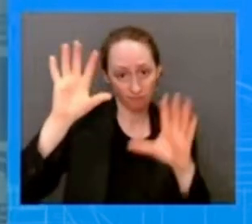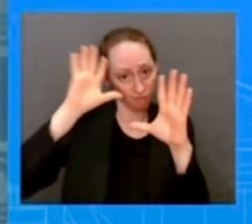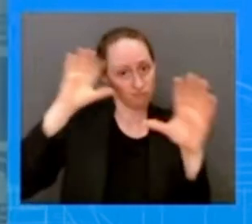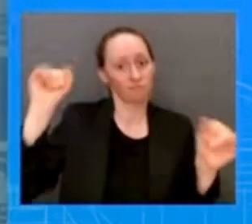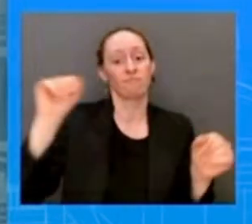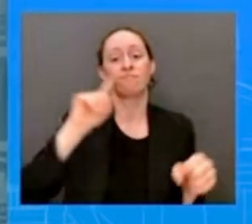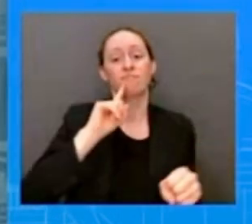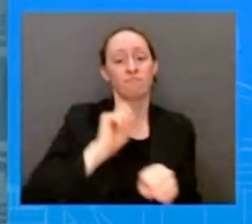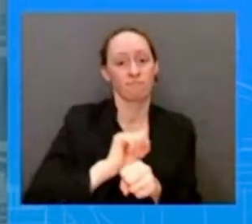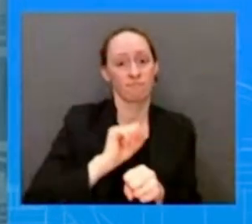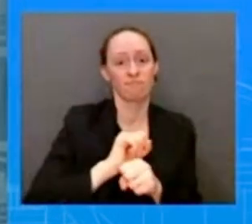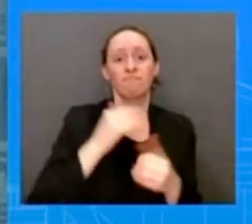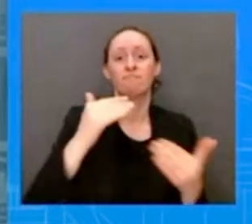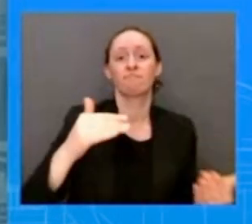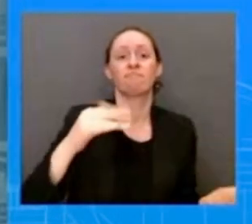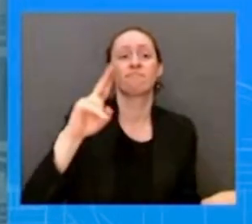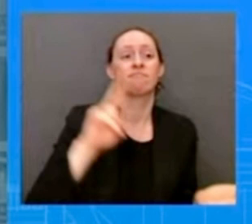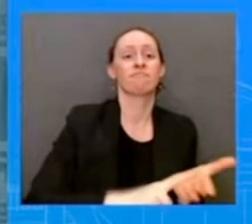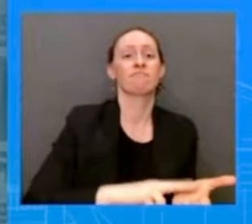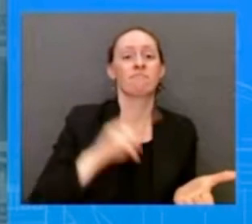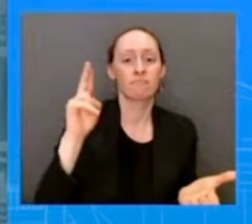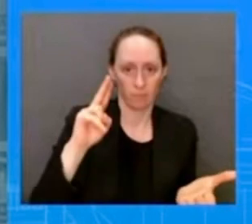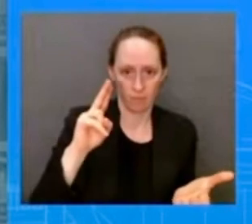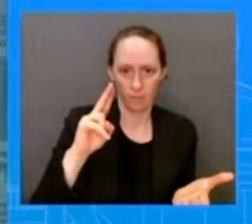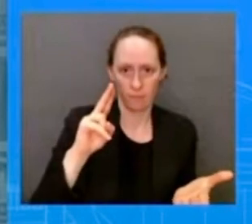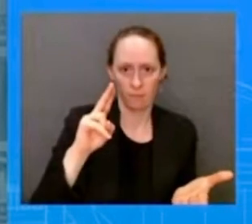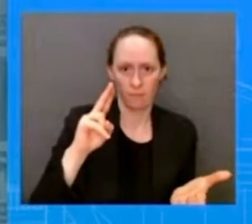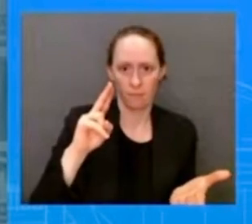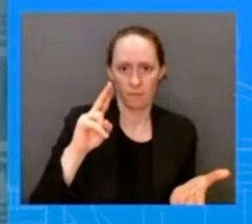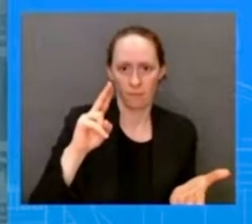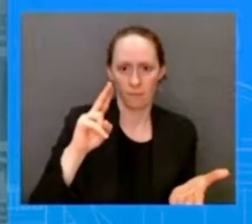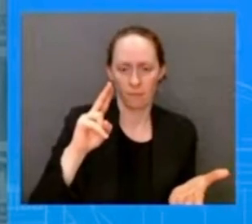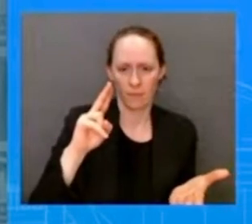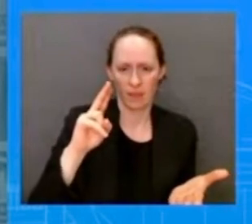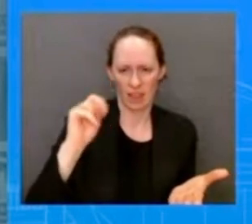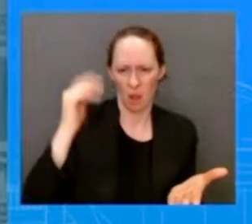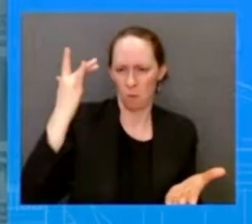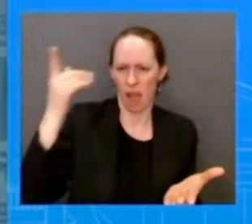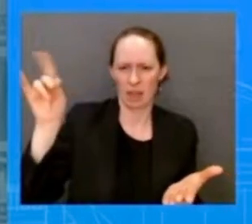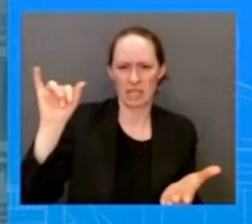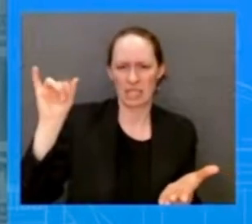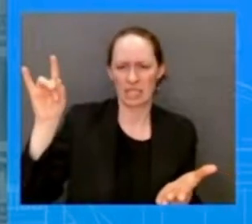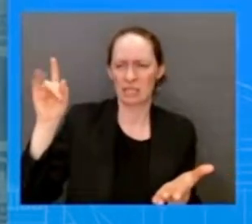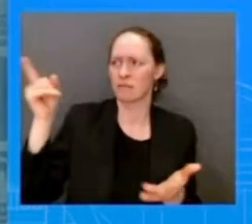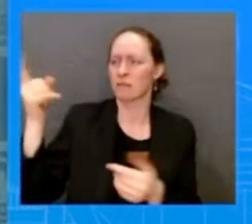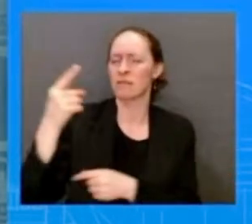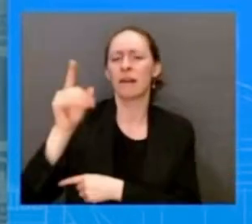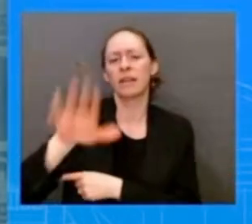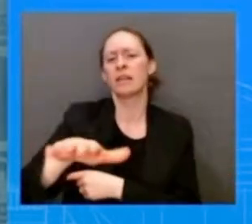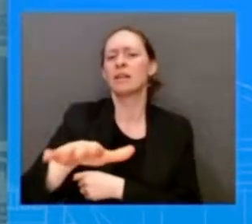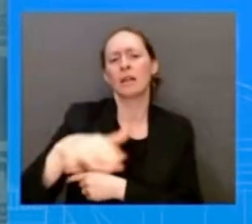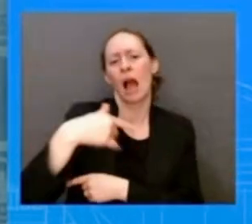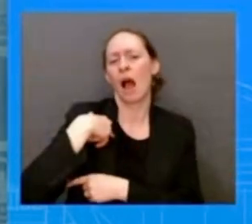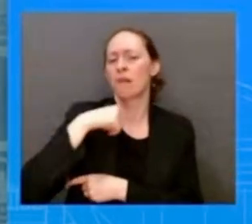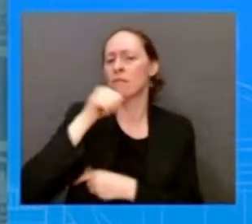So, look, I want to be very clear about this, and I think I have.